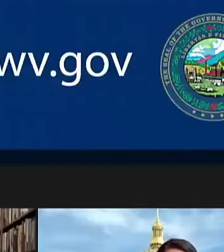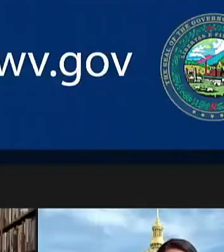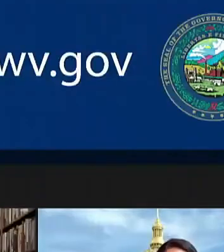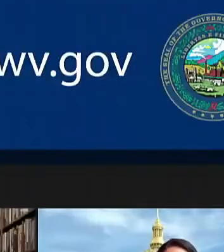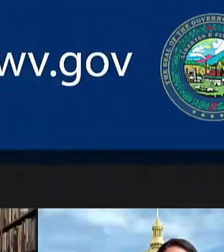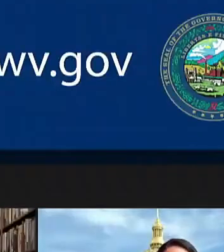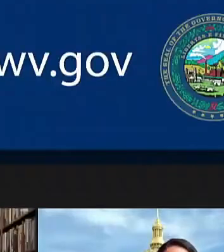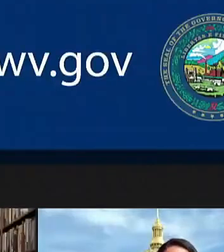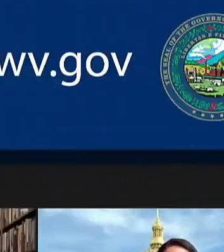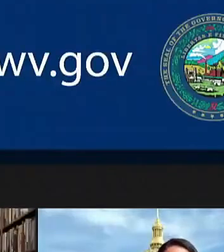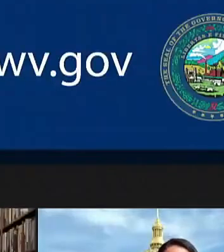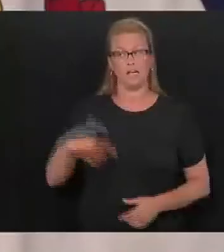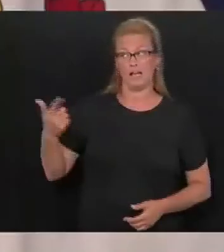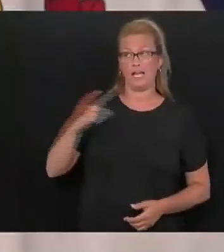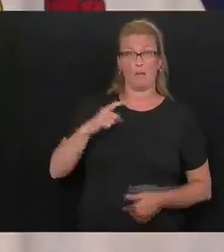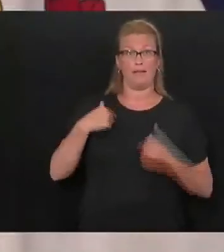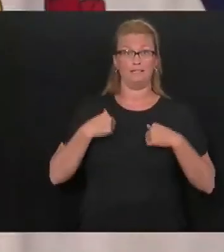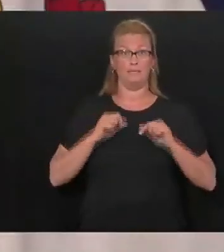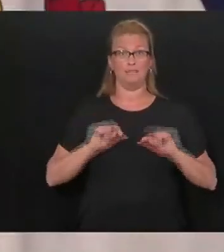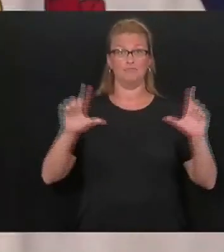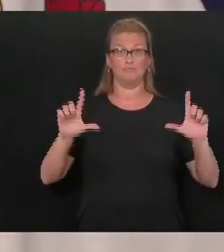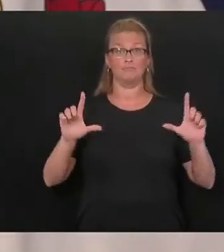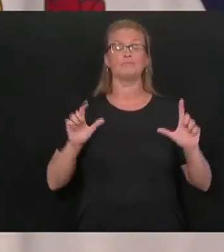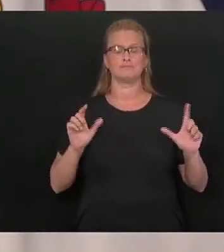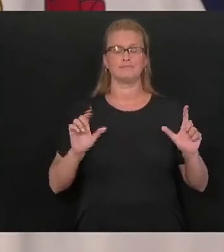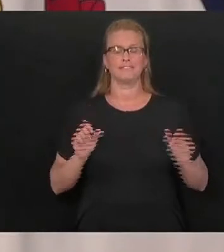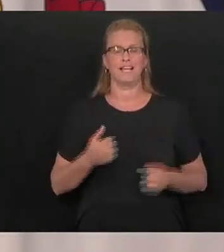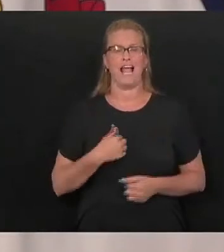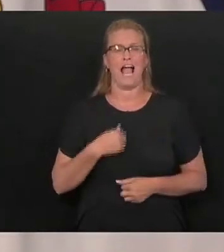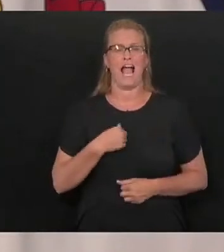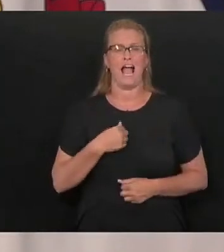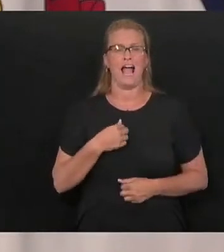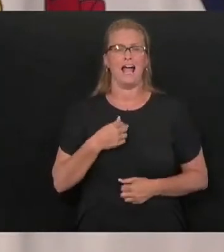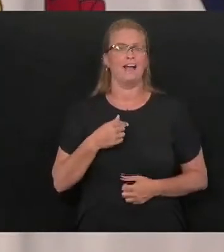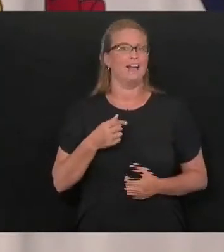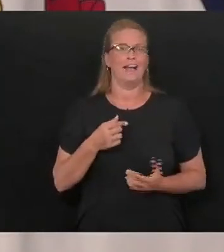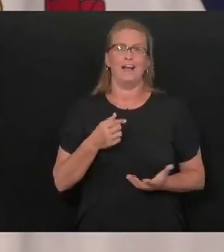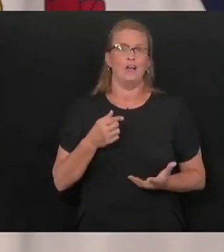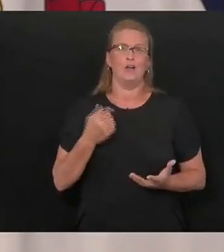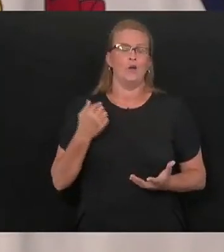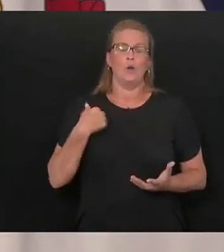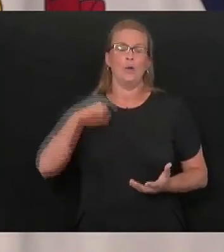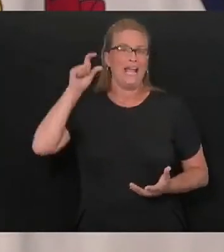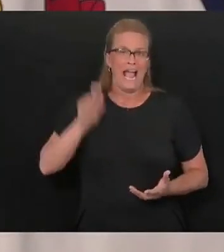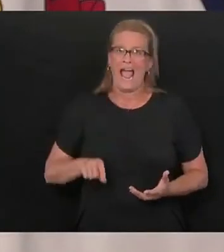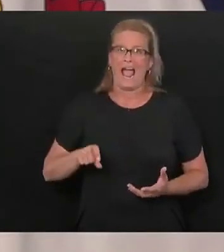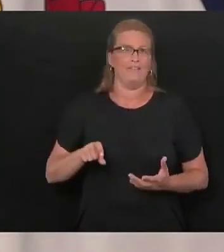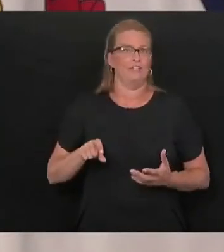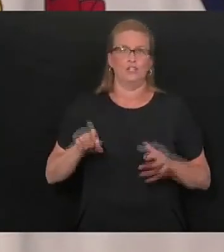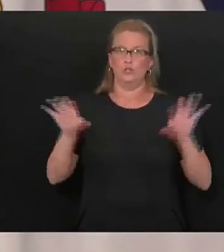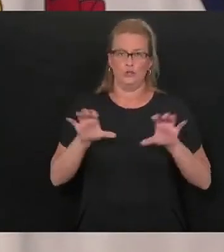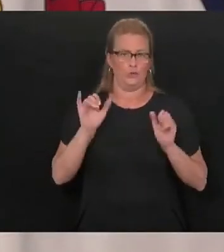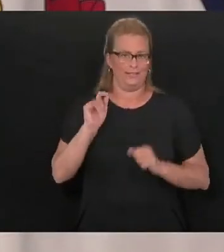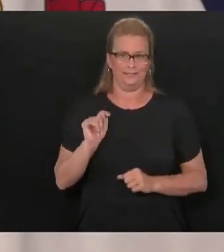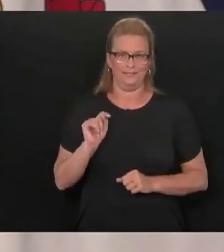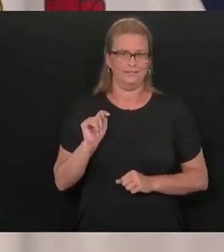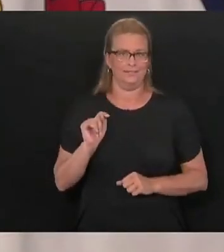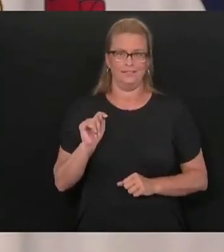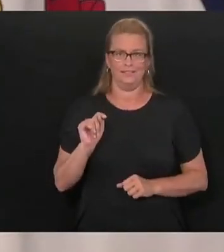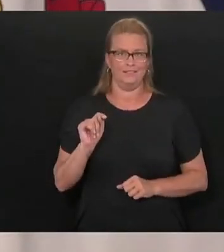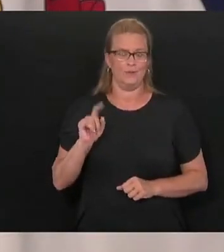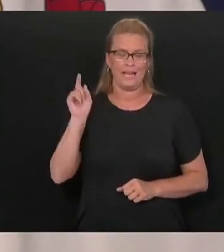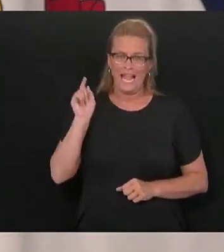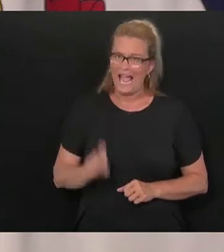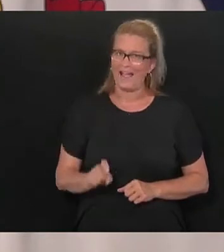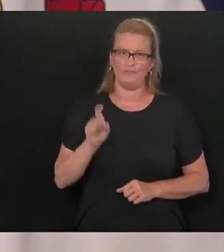Jordan, you can come back to me. Listen, we've got to get it done. That's just all there is to it. I mean, this one